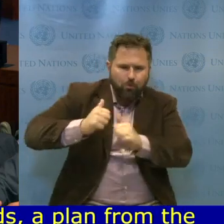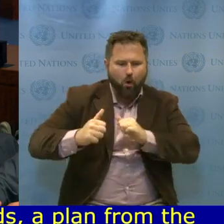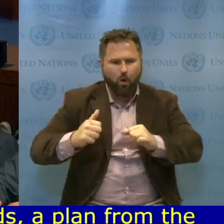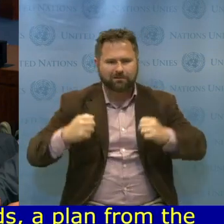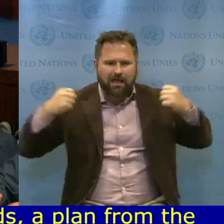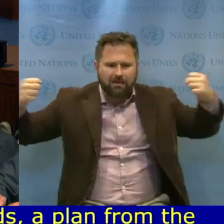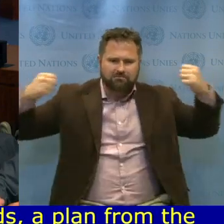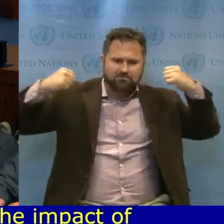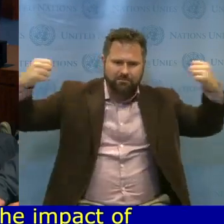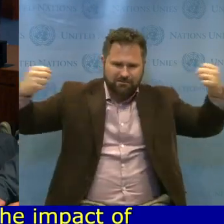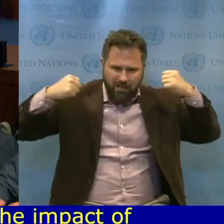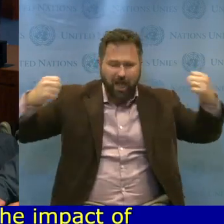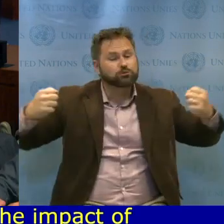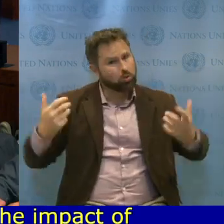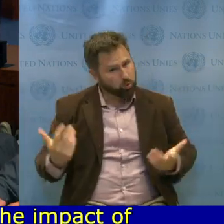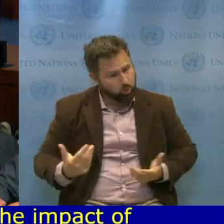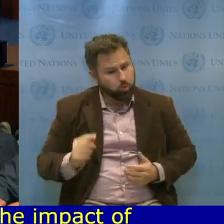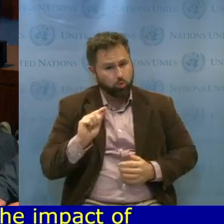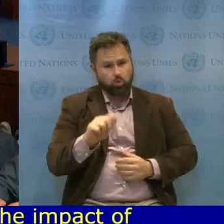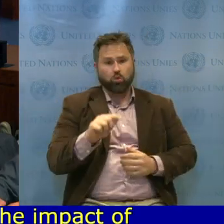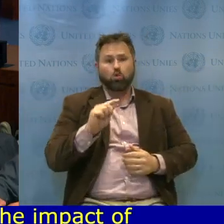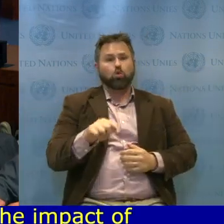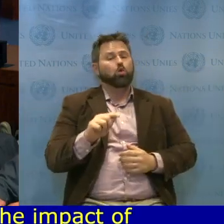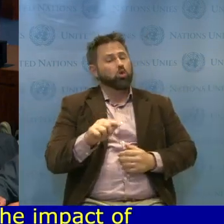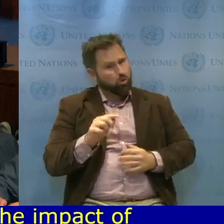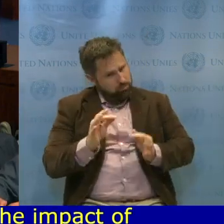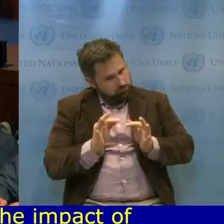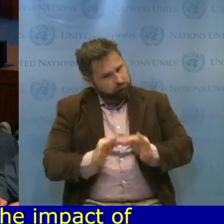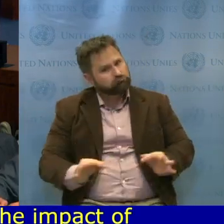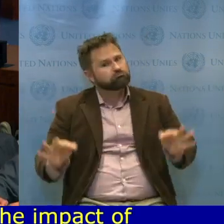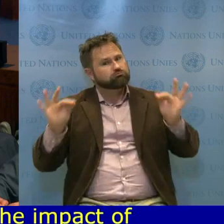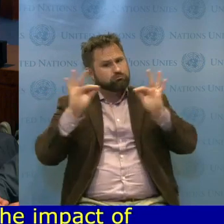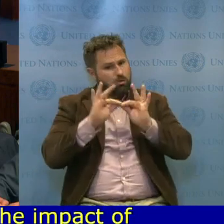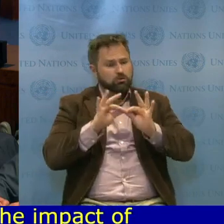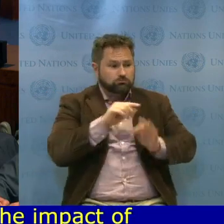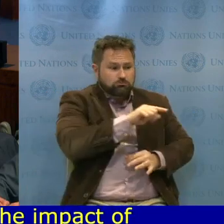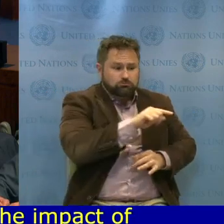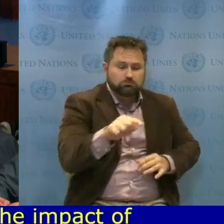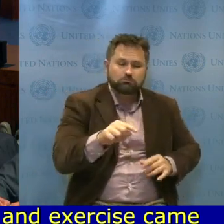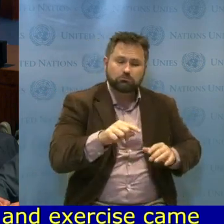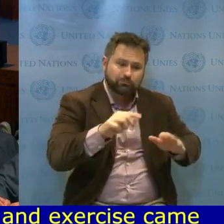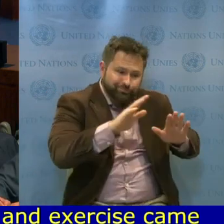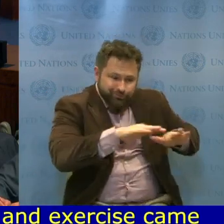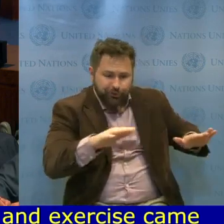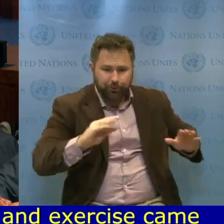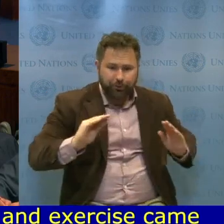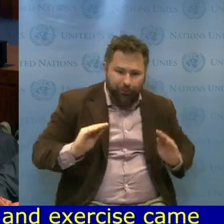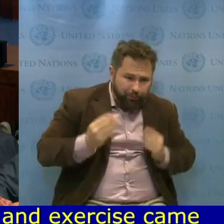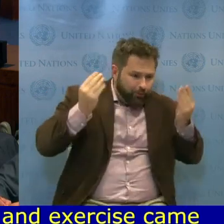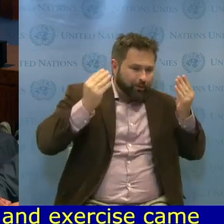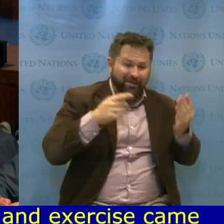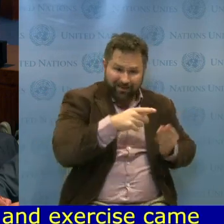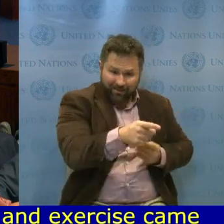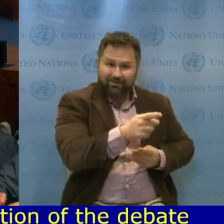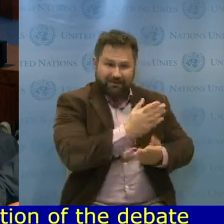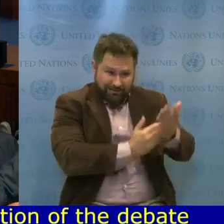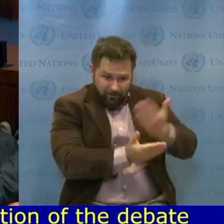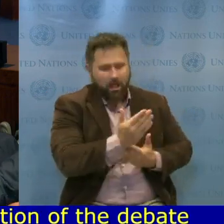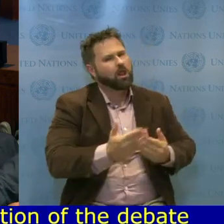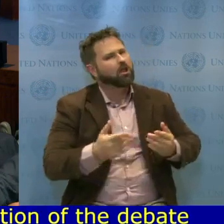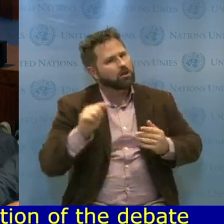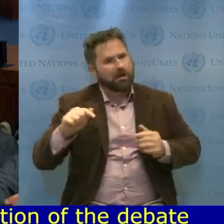the debate was a very important aspect to the healthcare of young people with disability. And if you get thousands of children in every